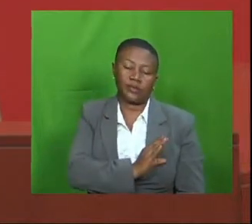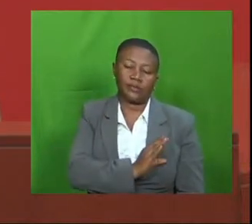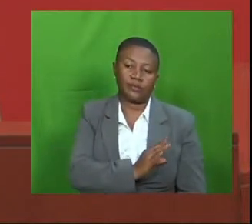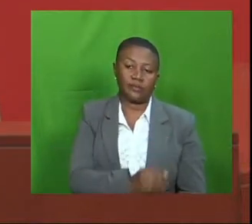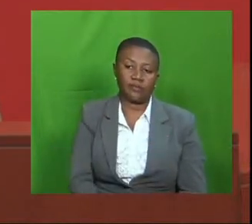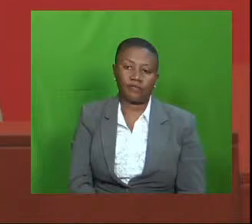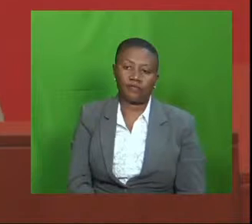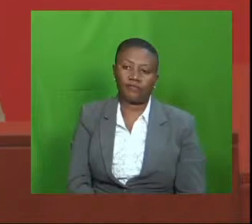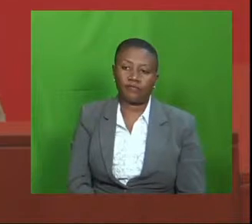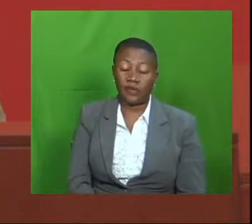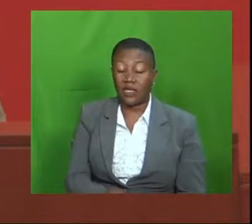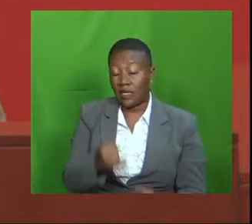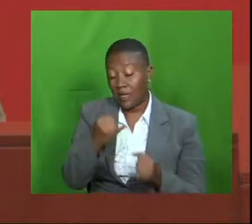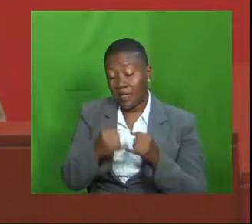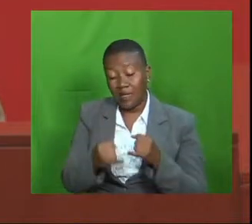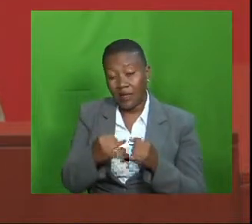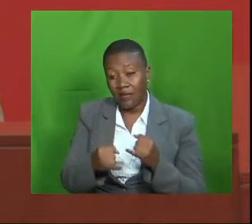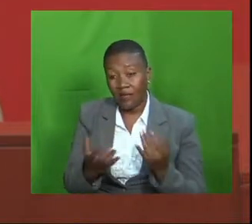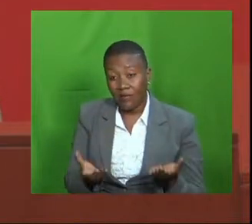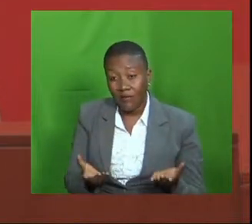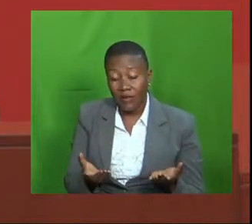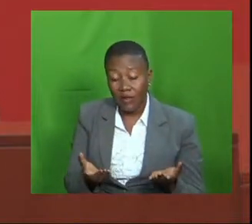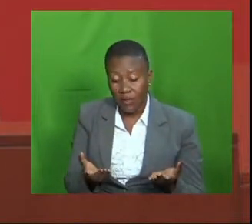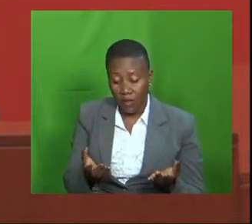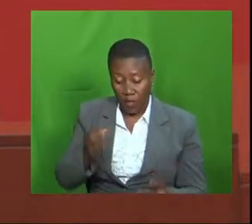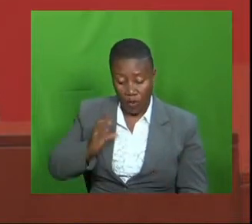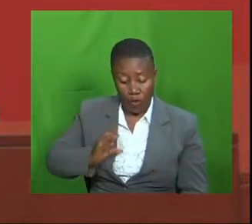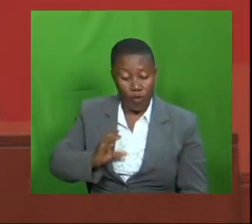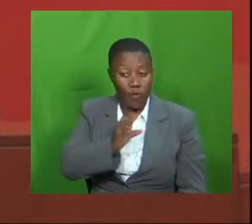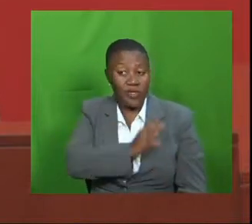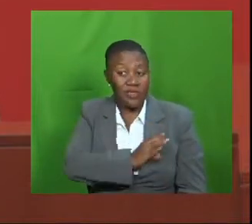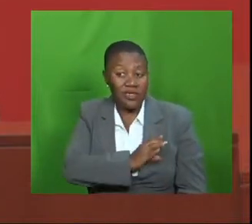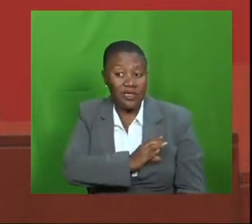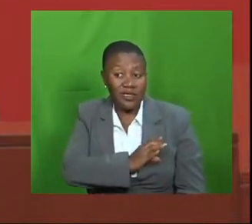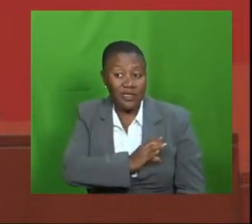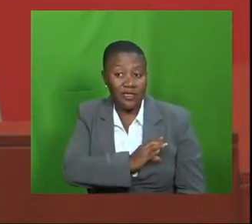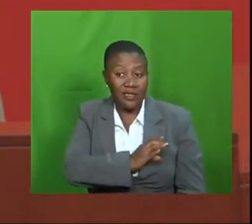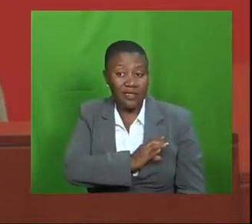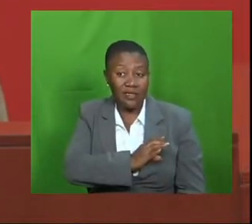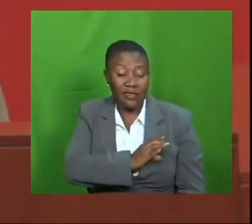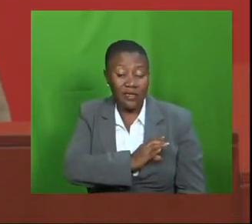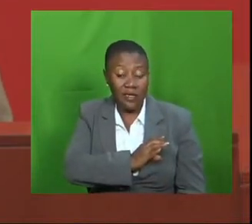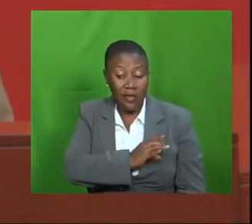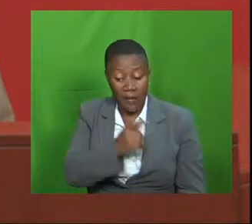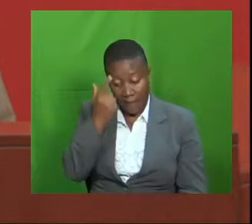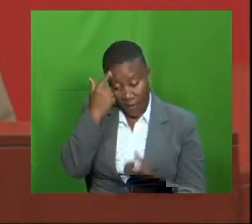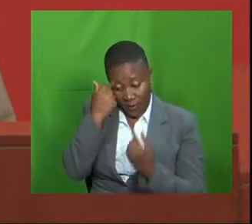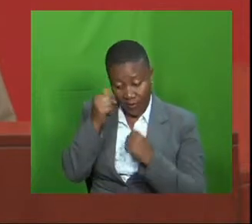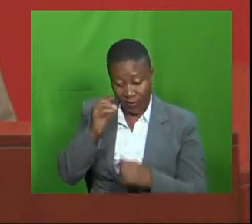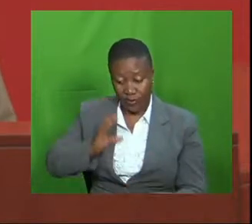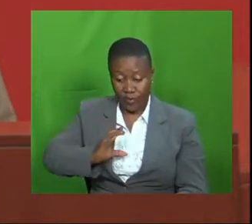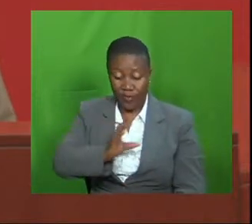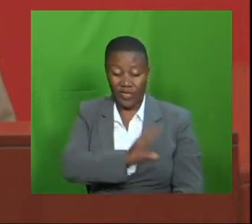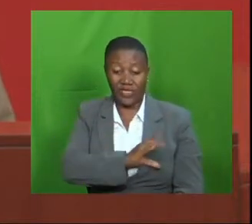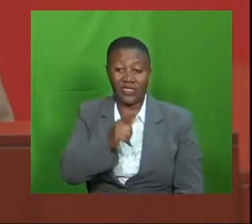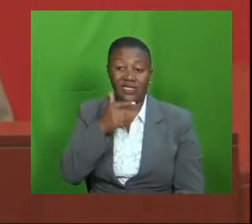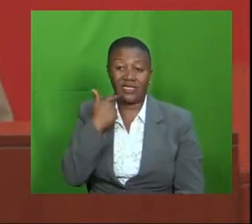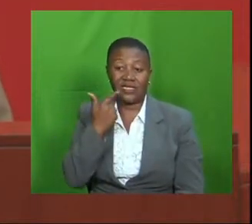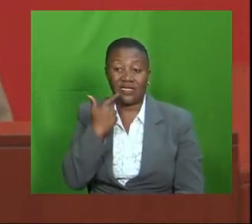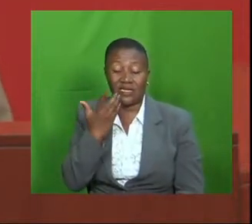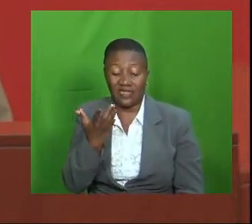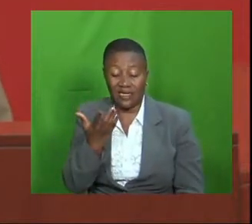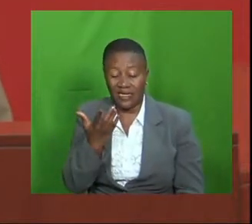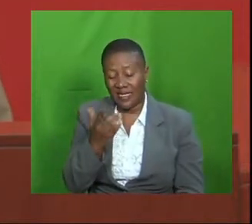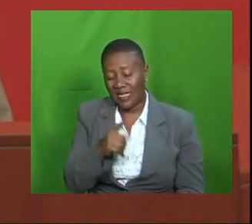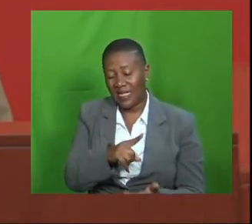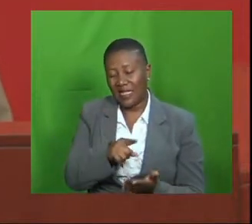And the last thing is for the committee. The fact that the committee says, oh, this